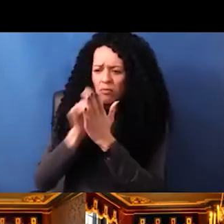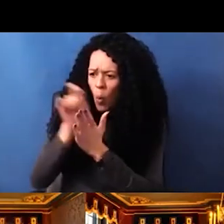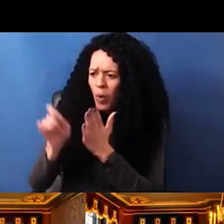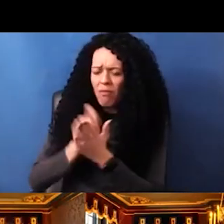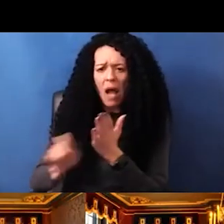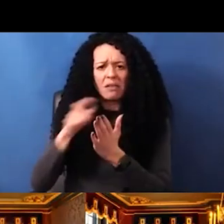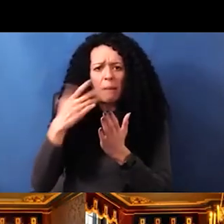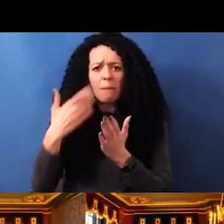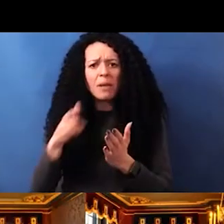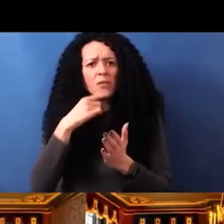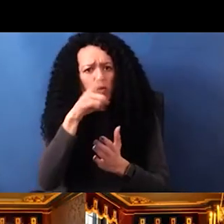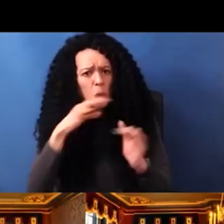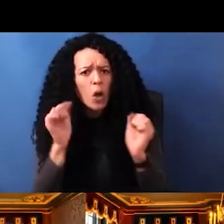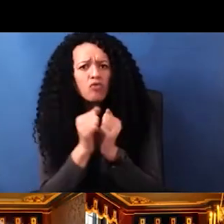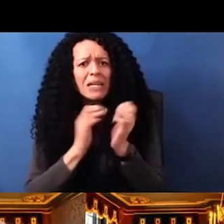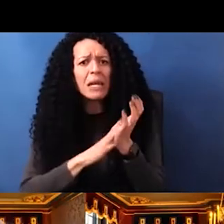Do you not agree, Mr. Mill?